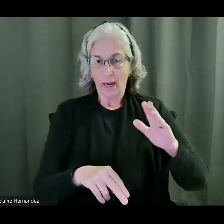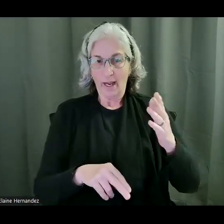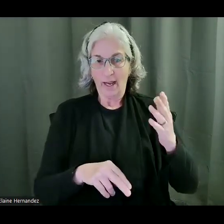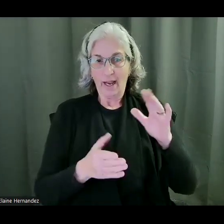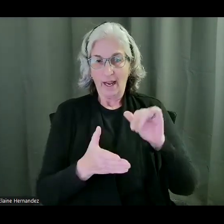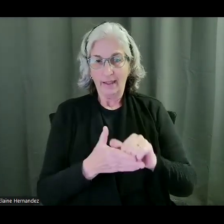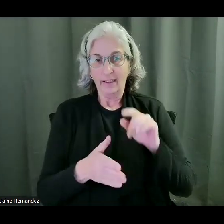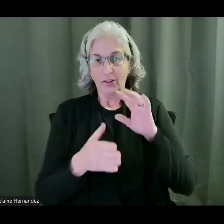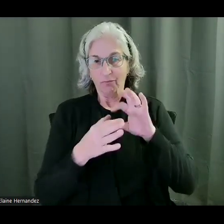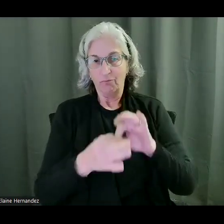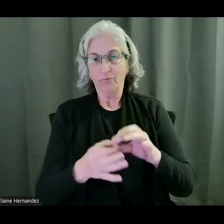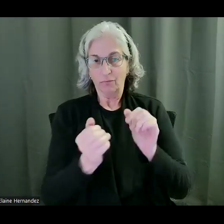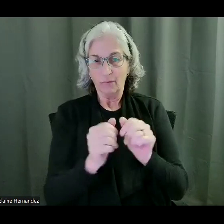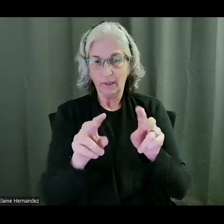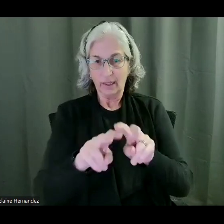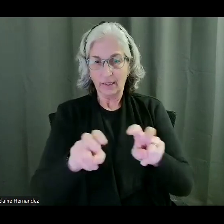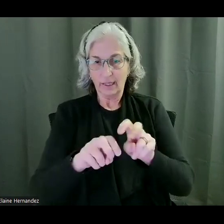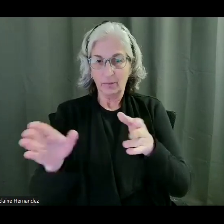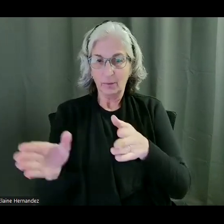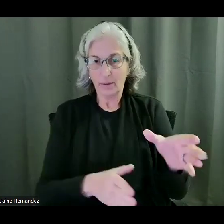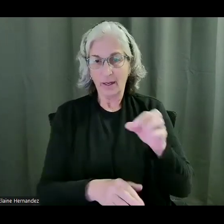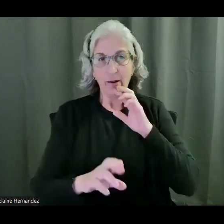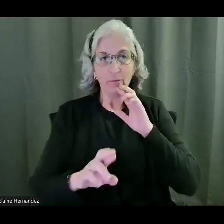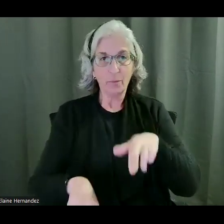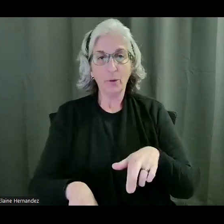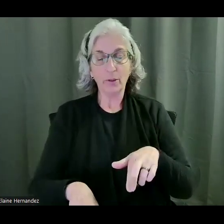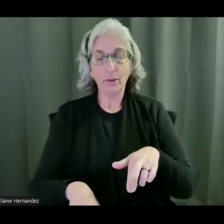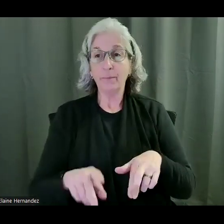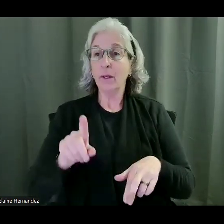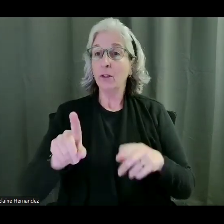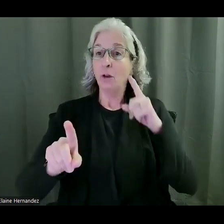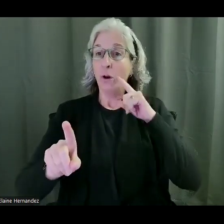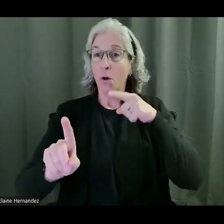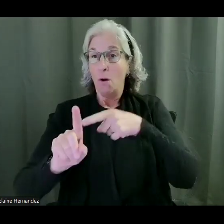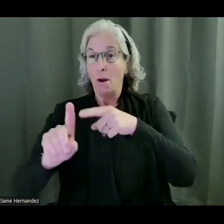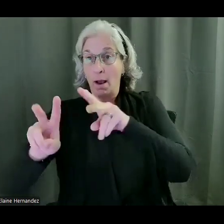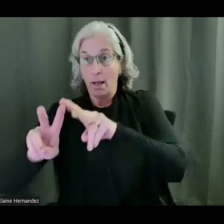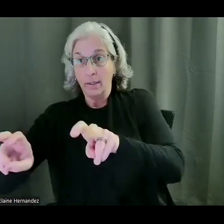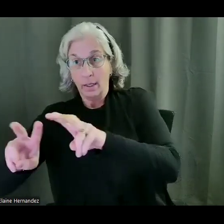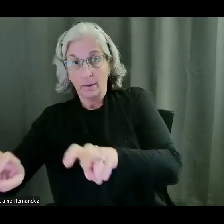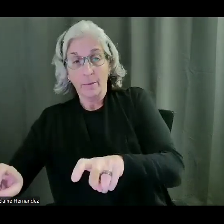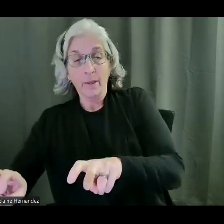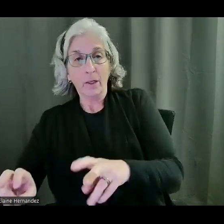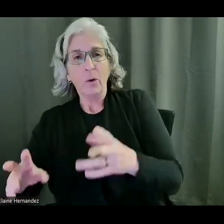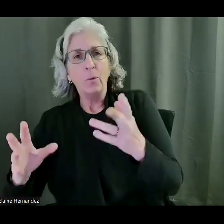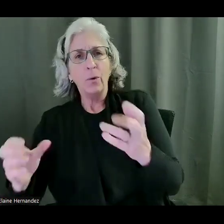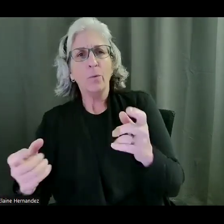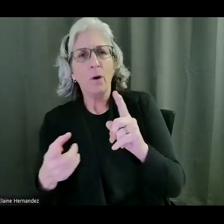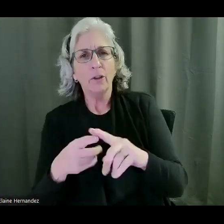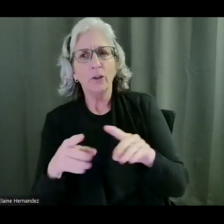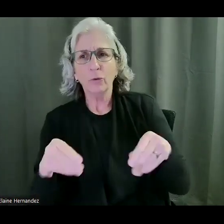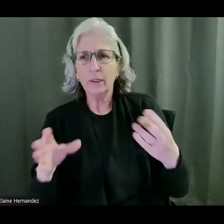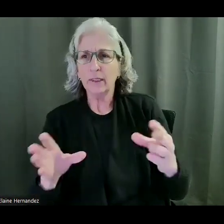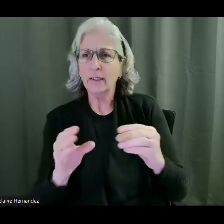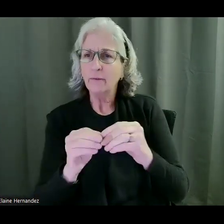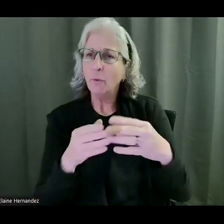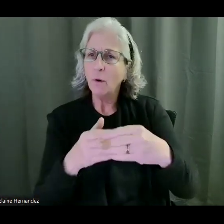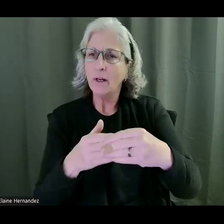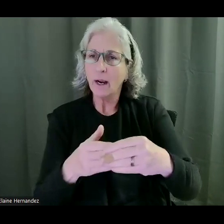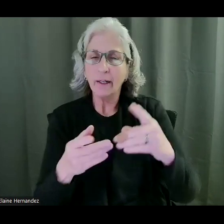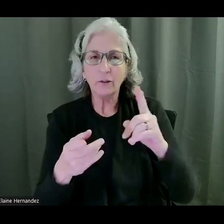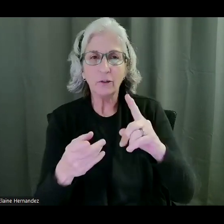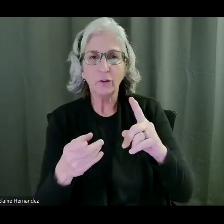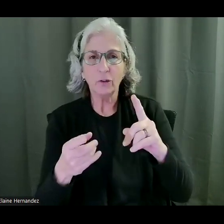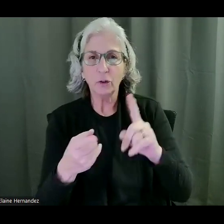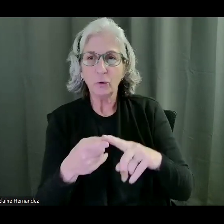So when looking at the assessment, we wanted to really give more guidance to our ESO partners with how